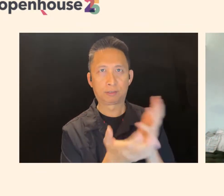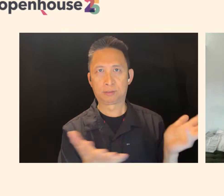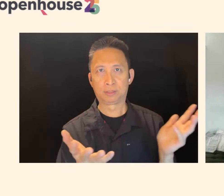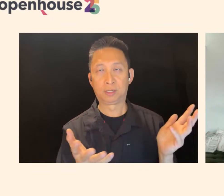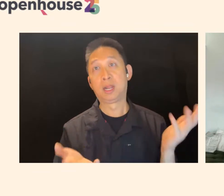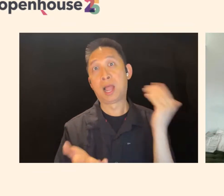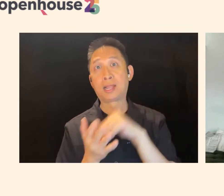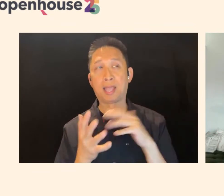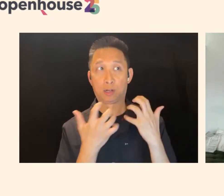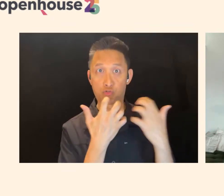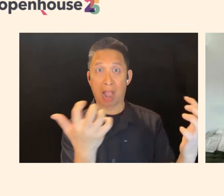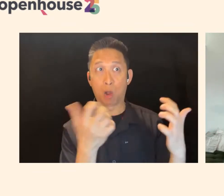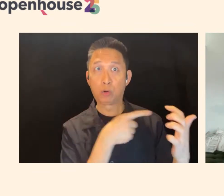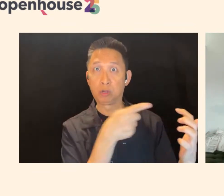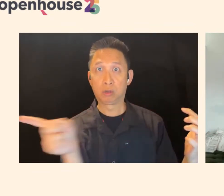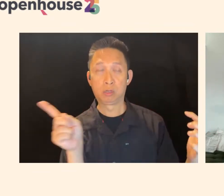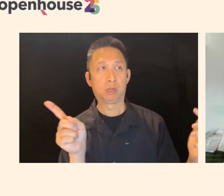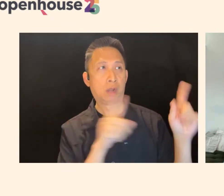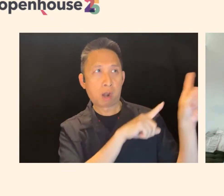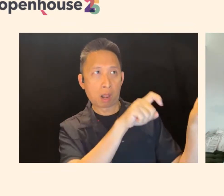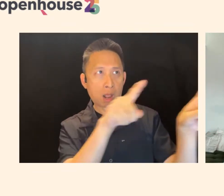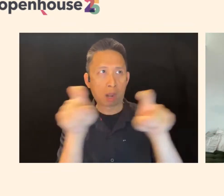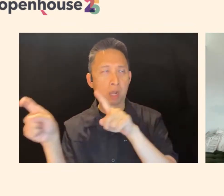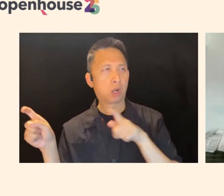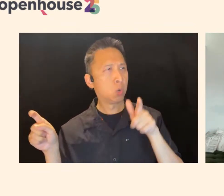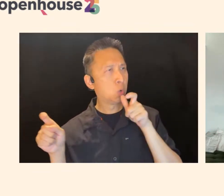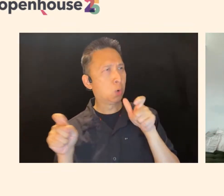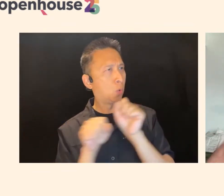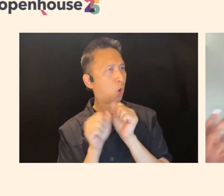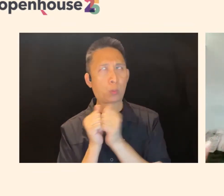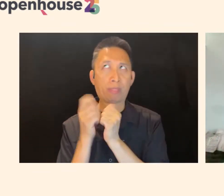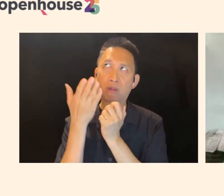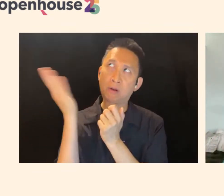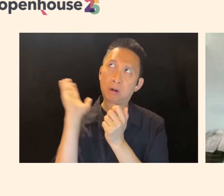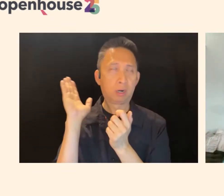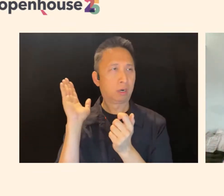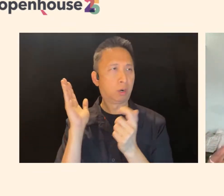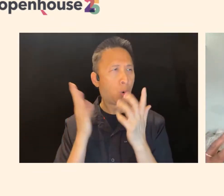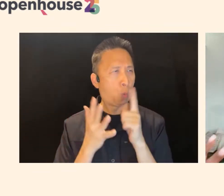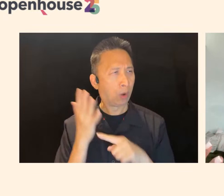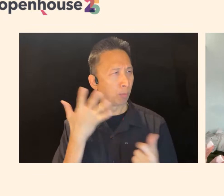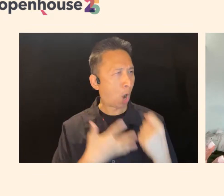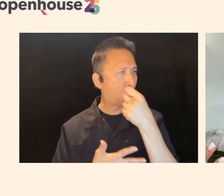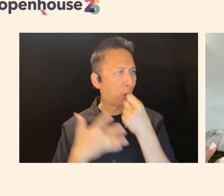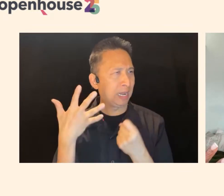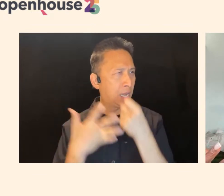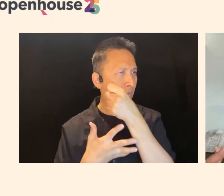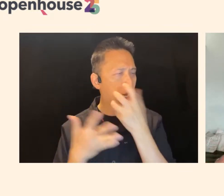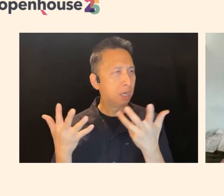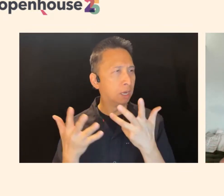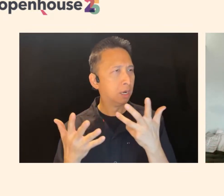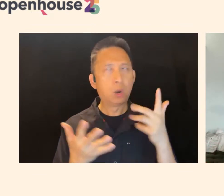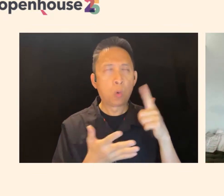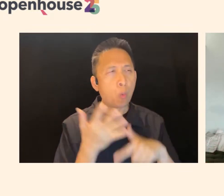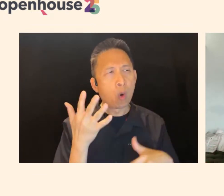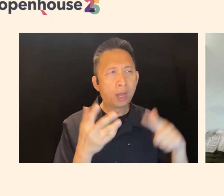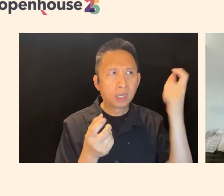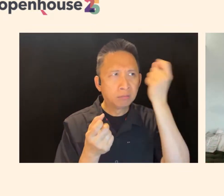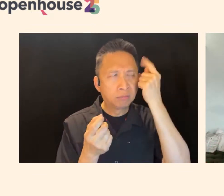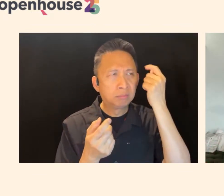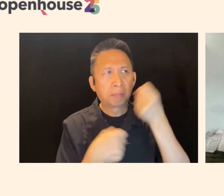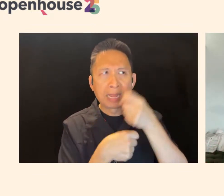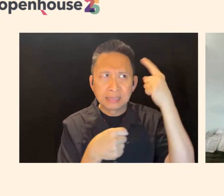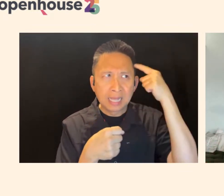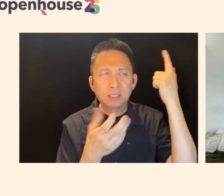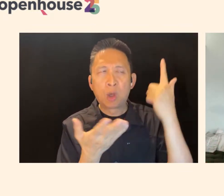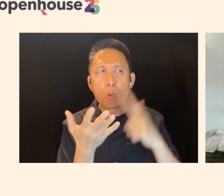from them who we should be working with, what we should be prioritizing, what doesn't make sense, what's not manageable. So at every stage, as